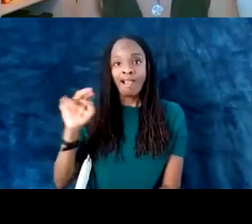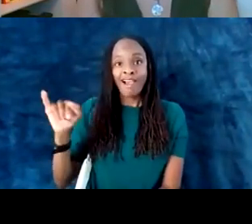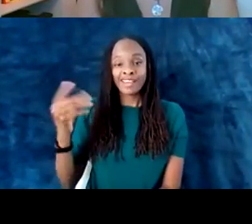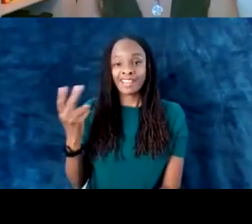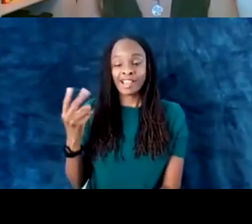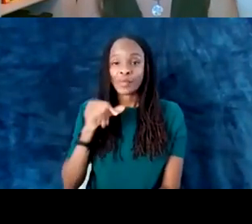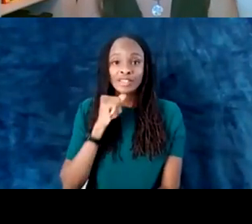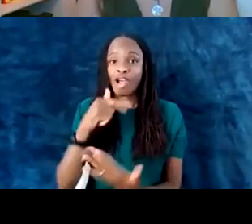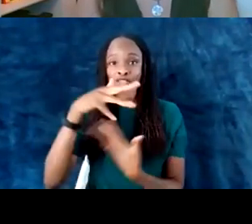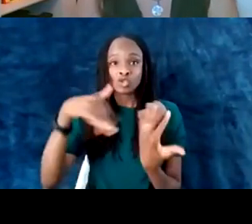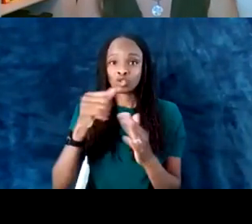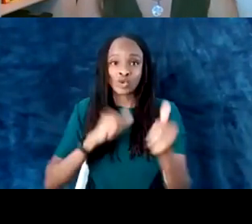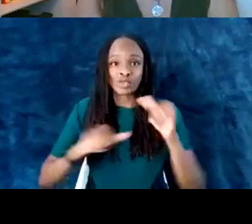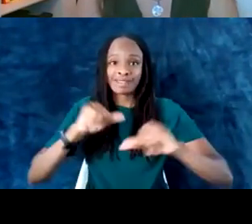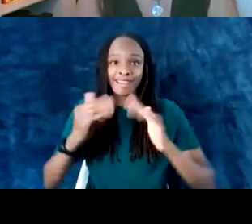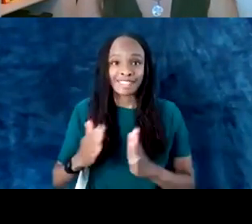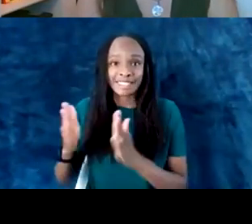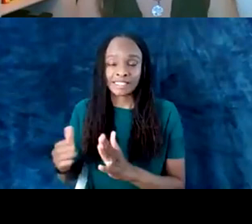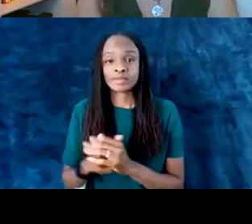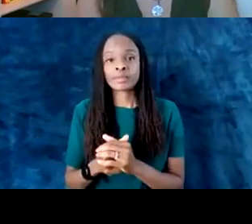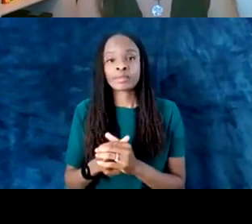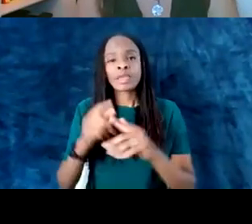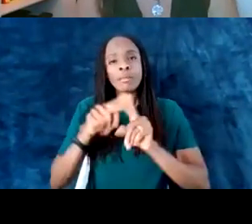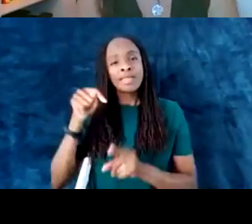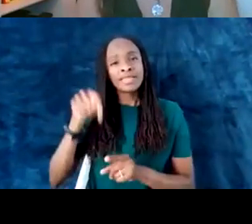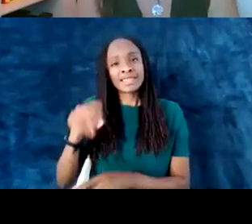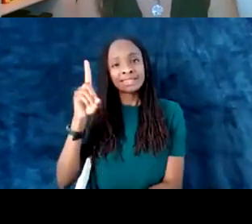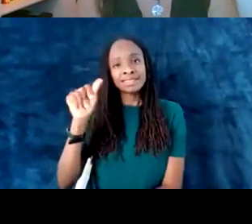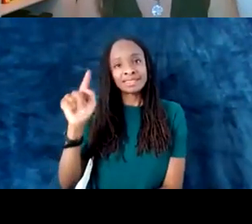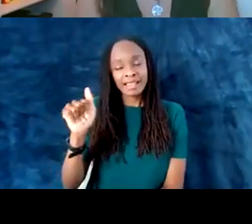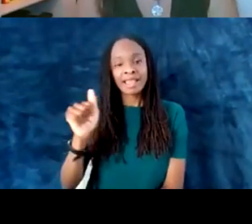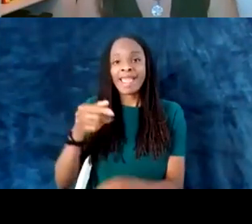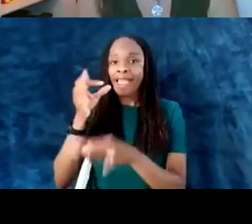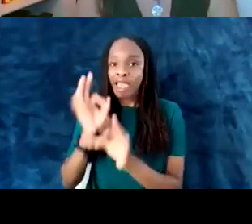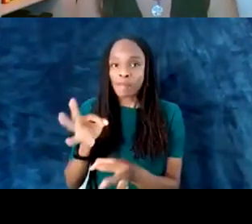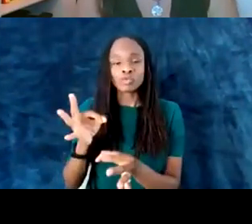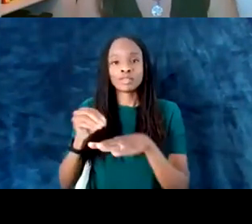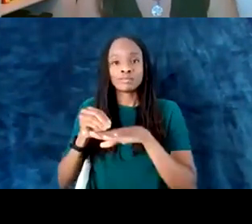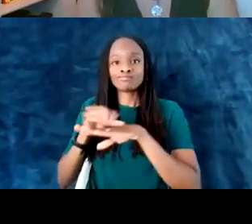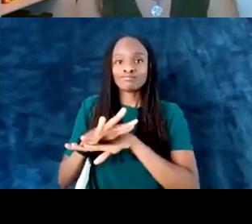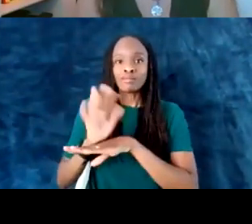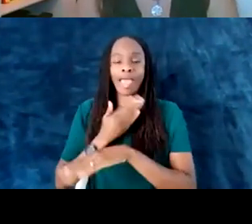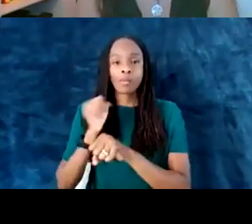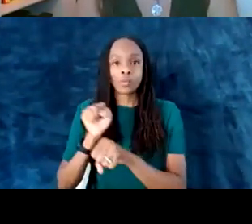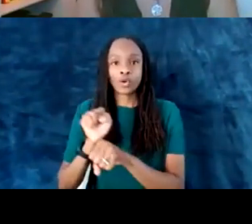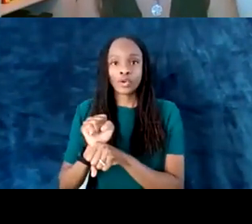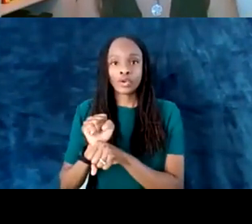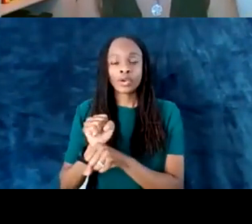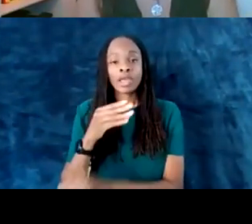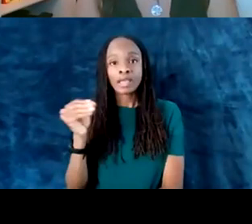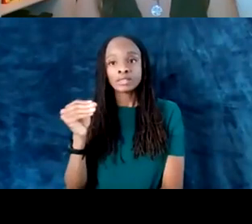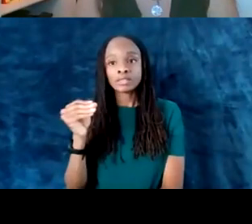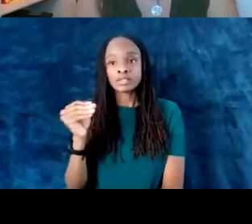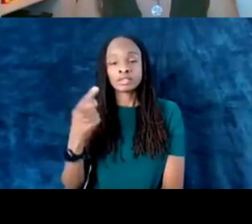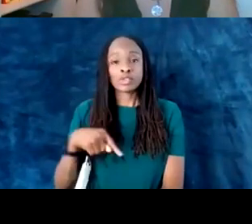social scientists, but this data absolutely informs our work. And so we